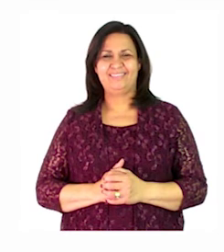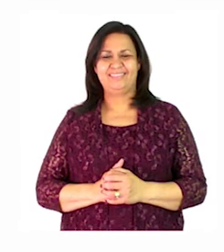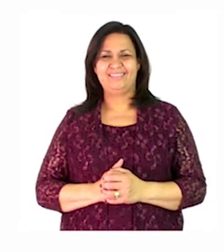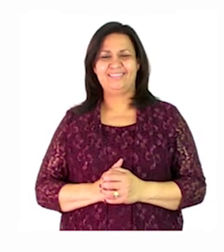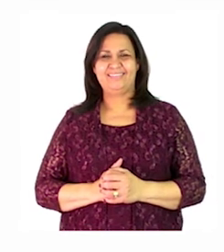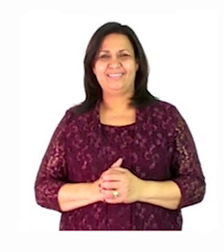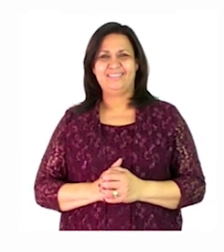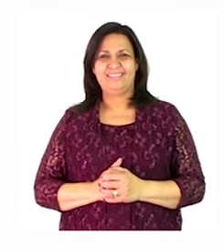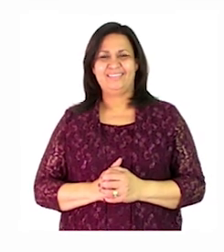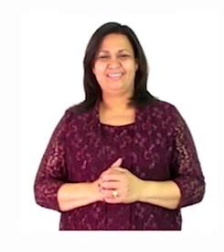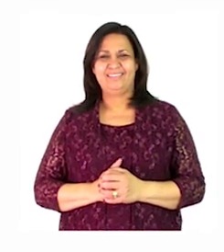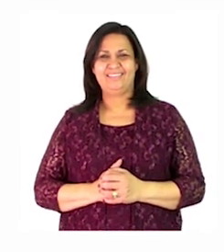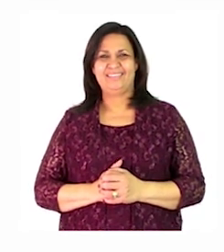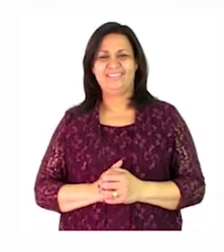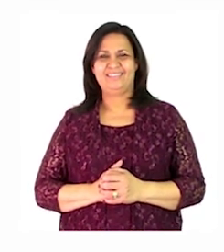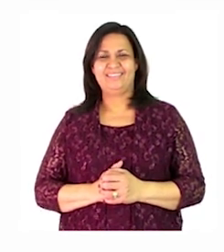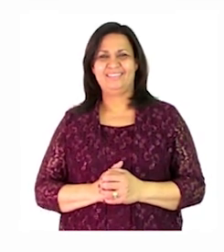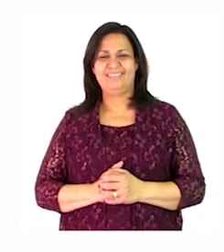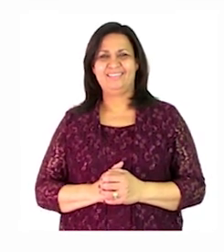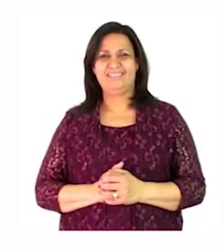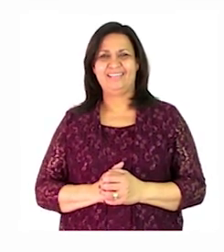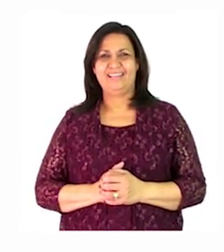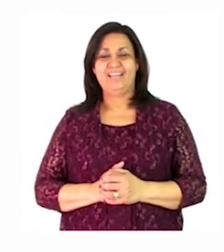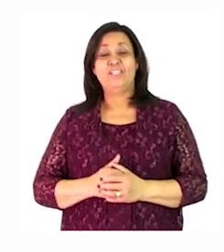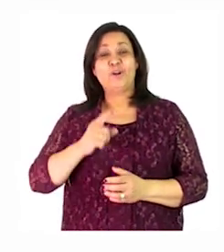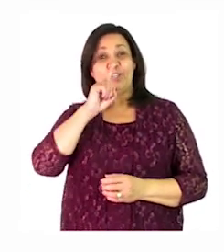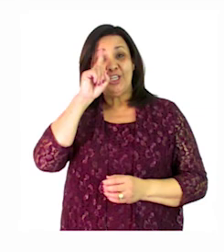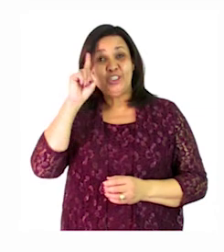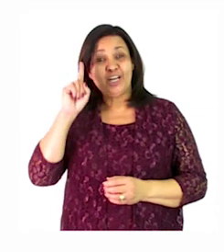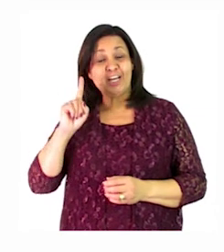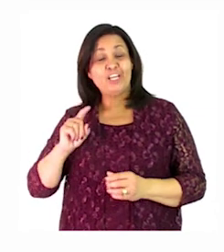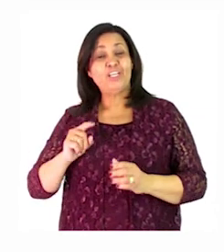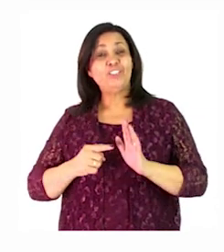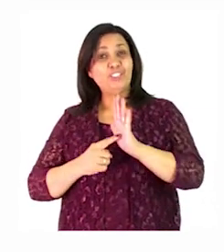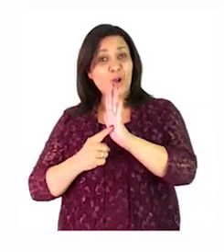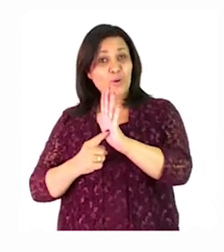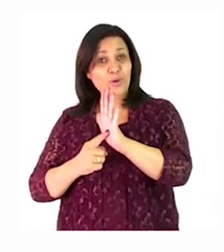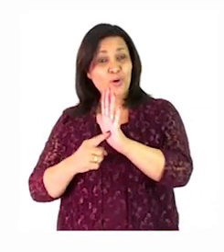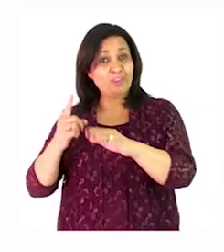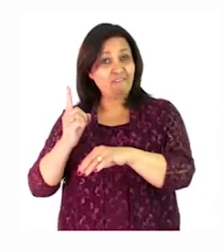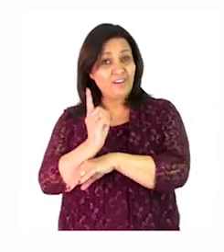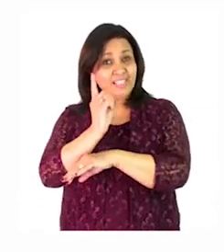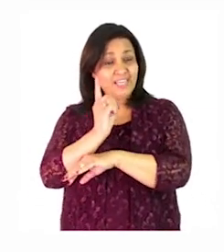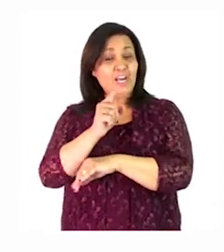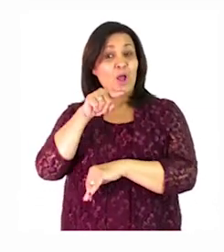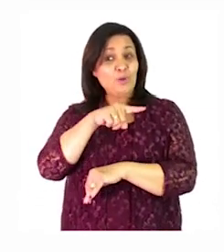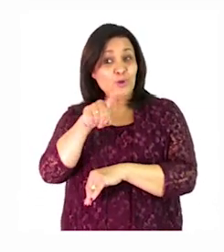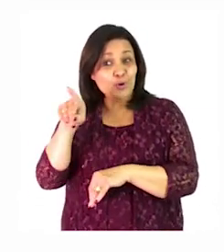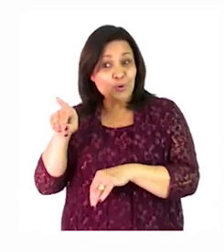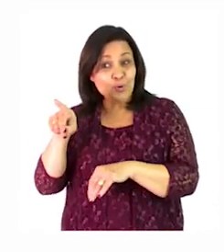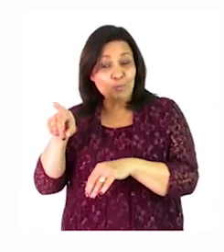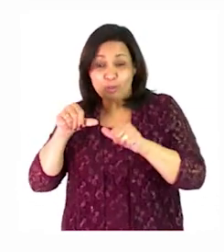I've instructed you what to do, and I have shown you the example on the first three-legged pots. Now, I